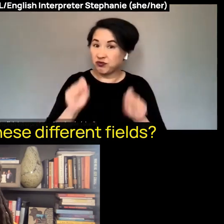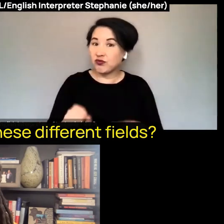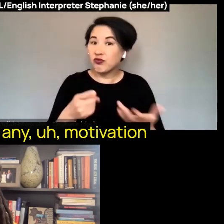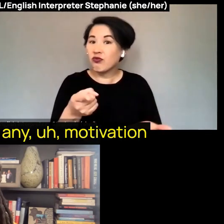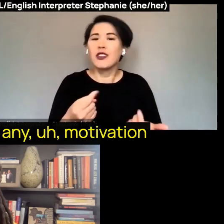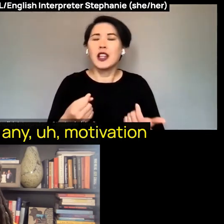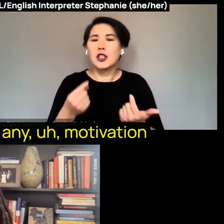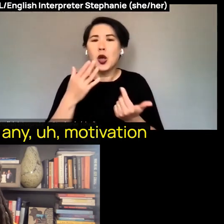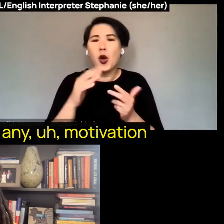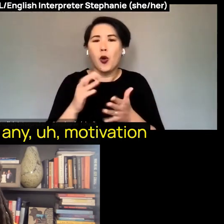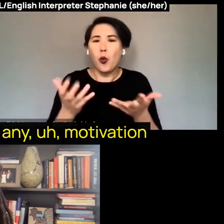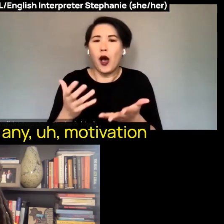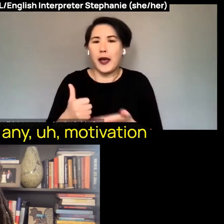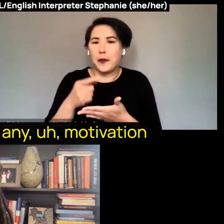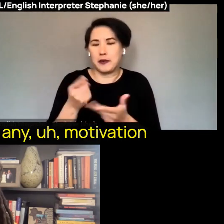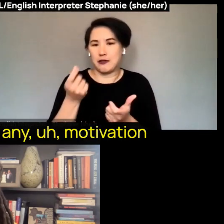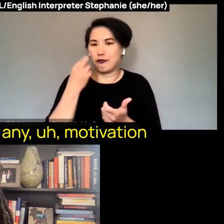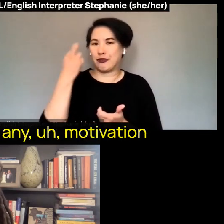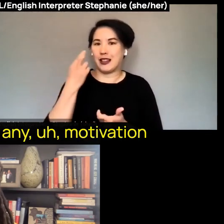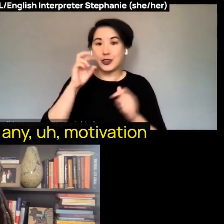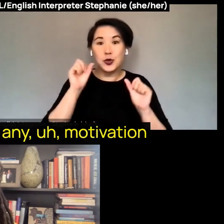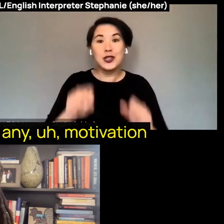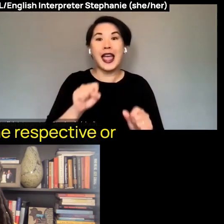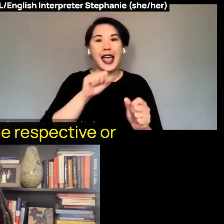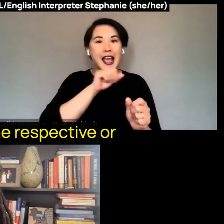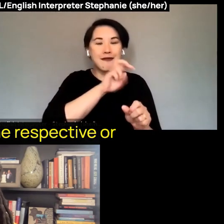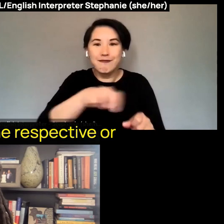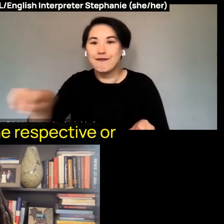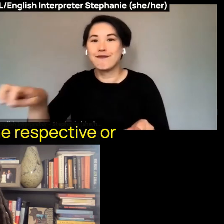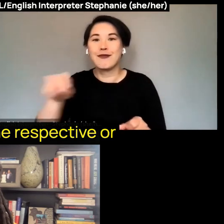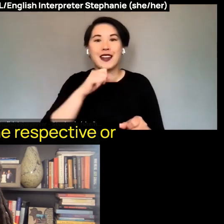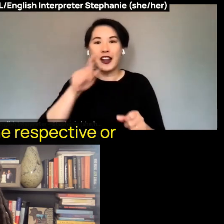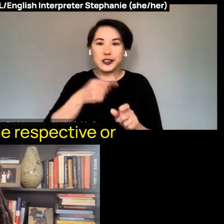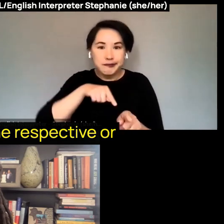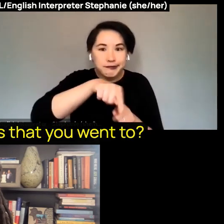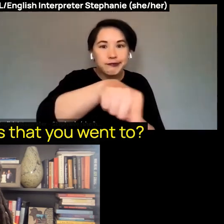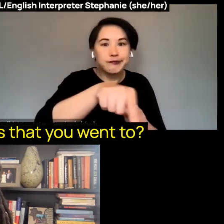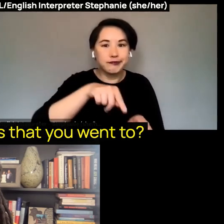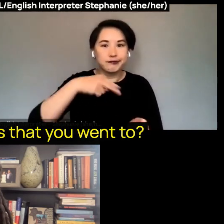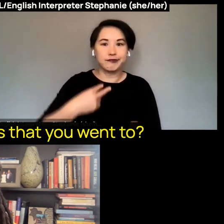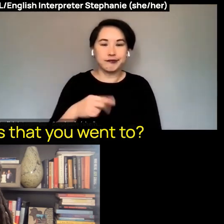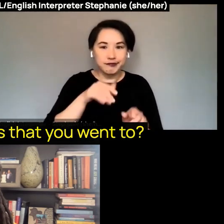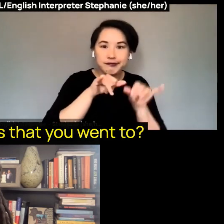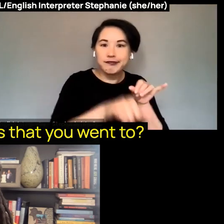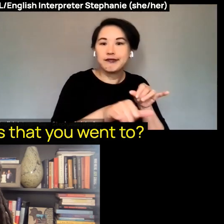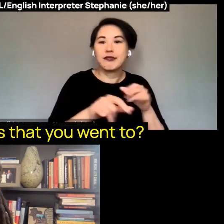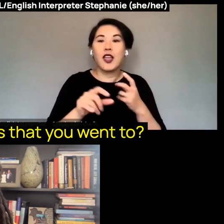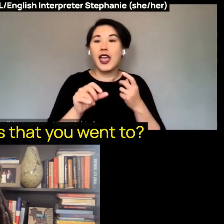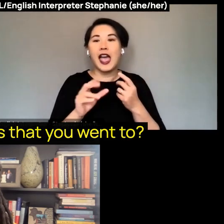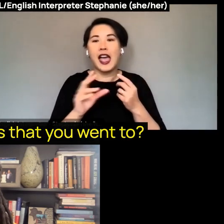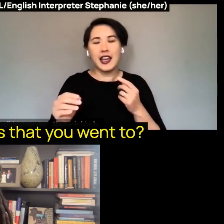fields? And was there any motivation that drove you to the respective or particular organizations that